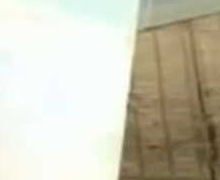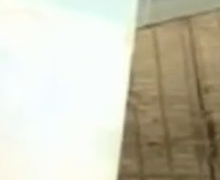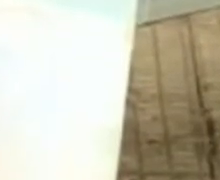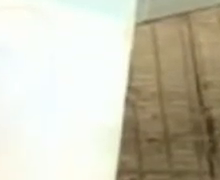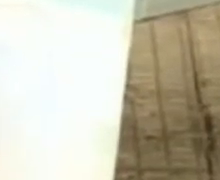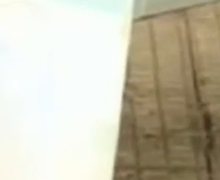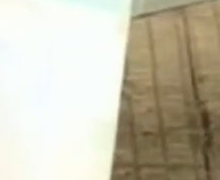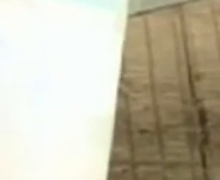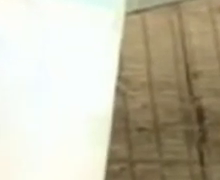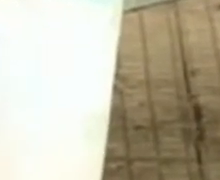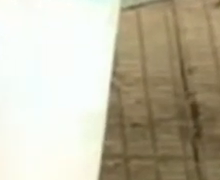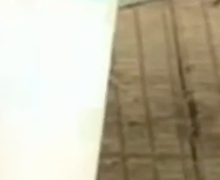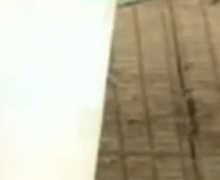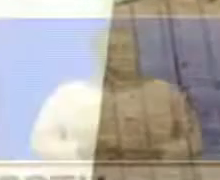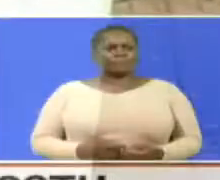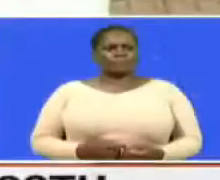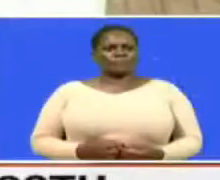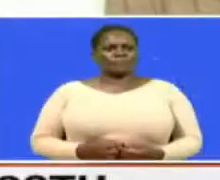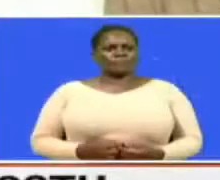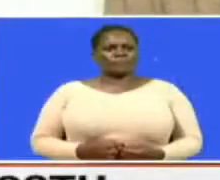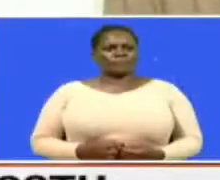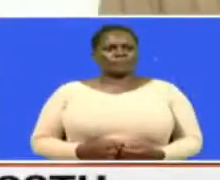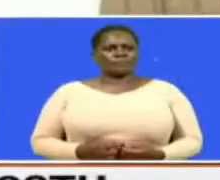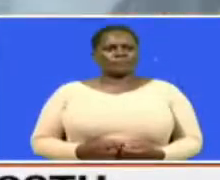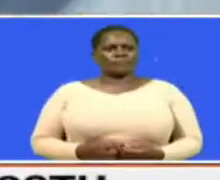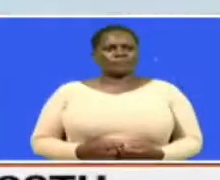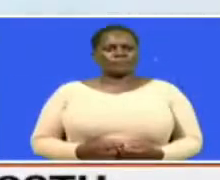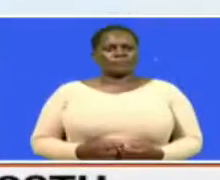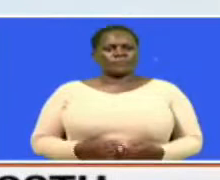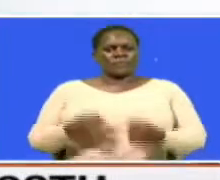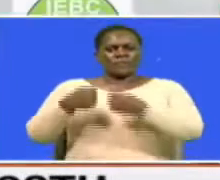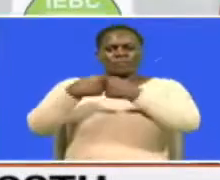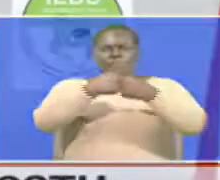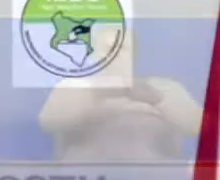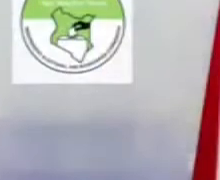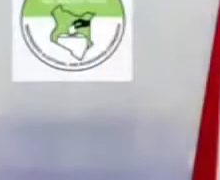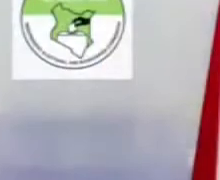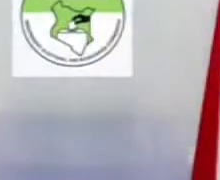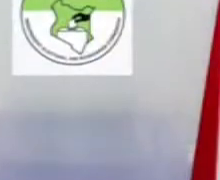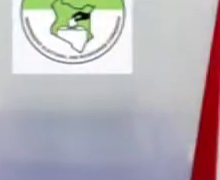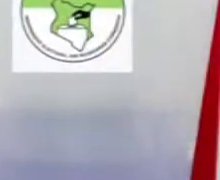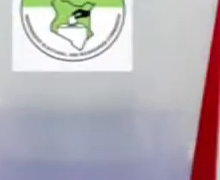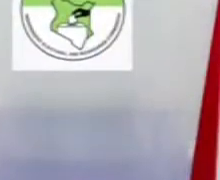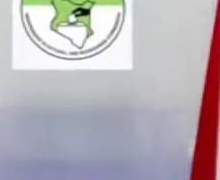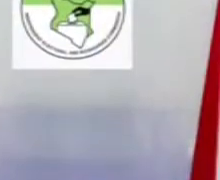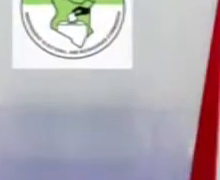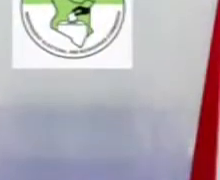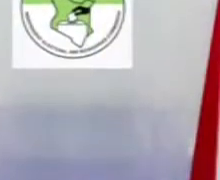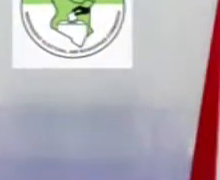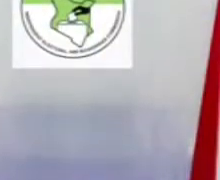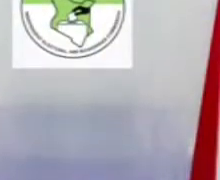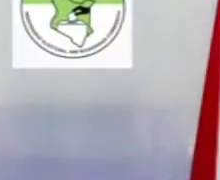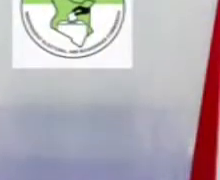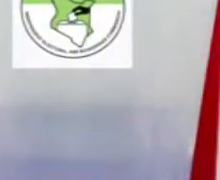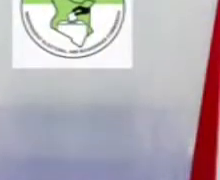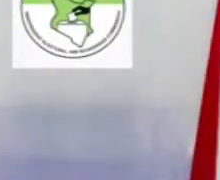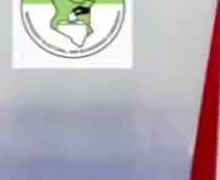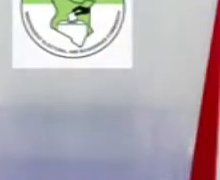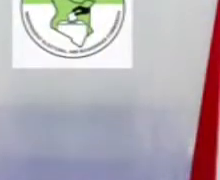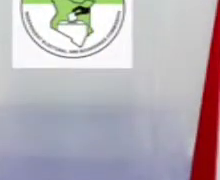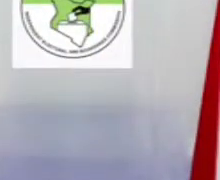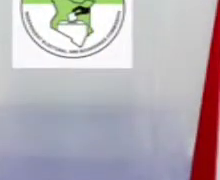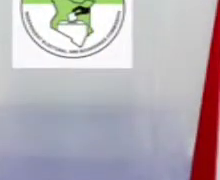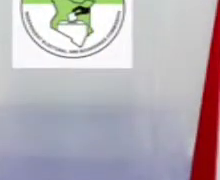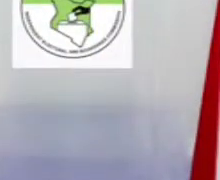48,406 registered voters in Pokot South will be a battle between the incumbent David Kosin of Kenya Union Party,